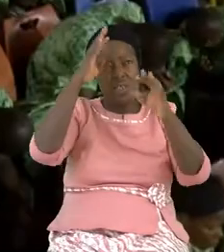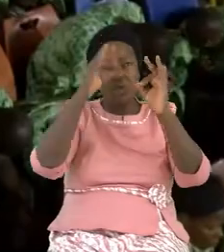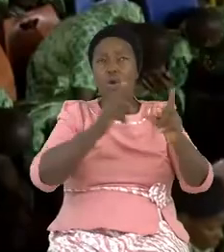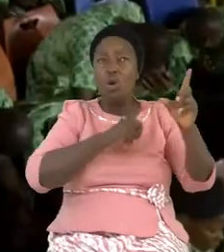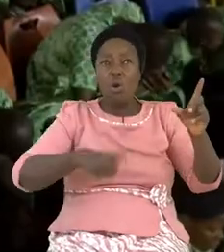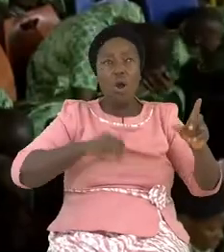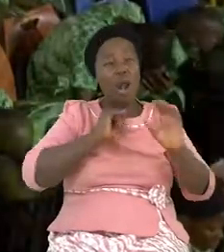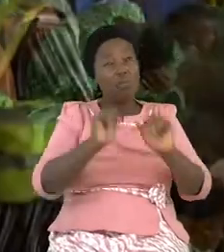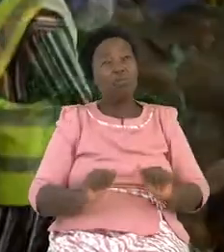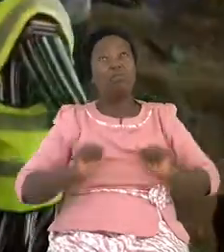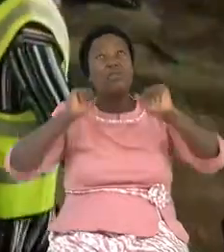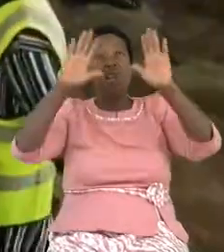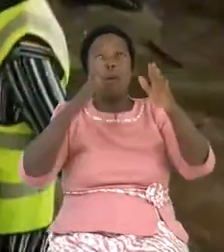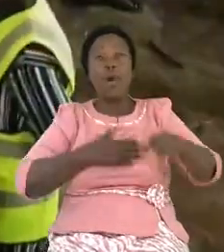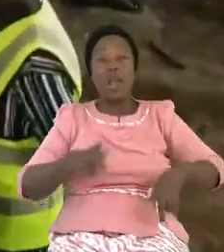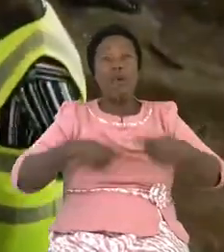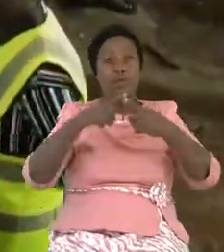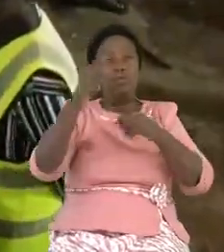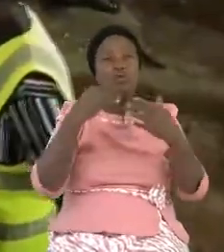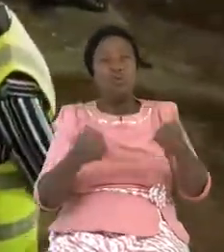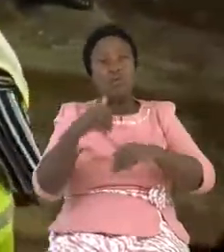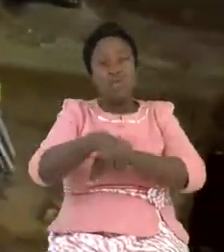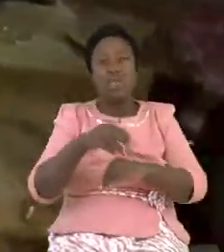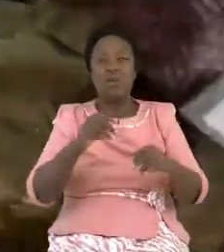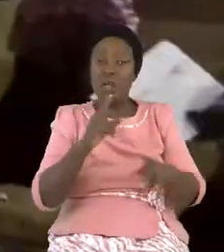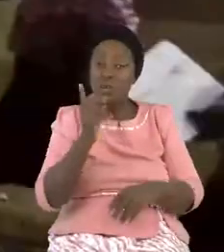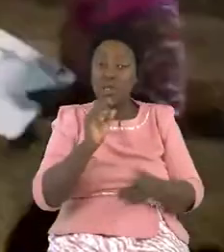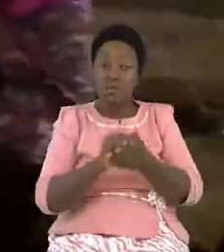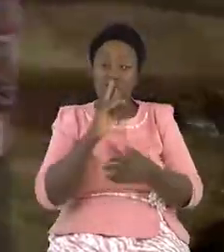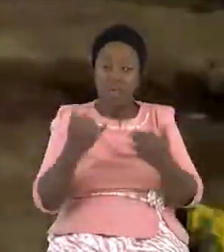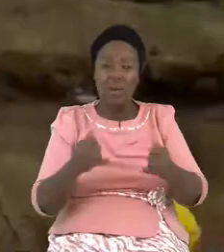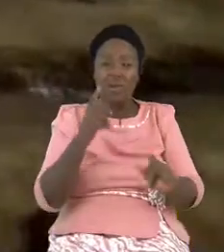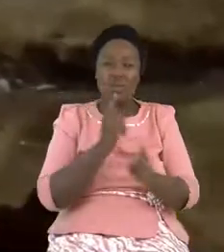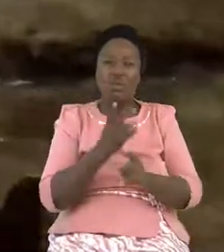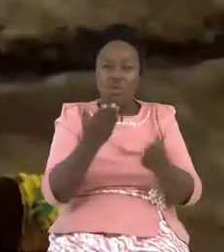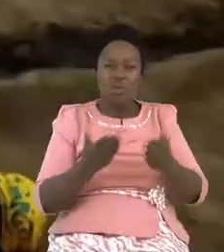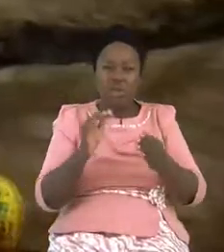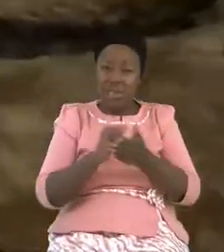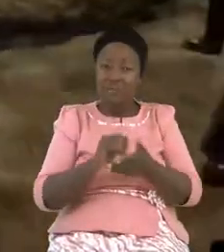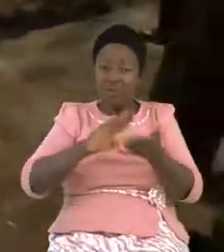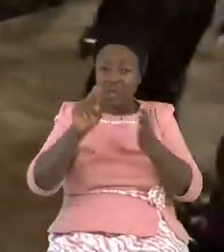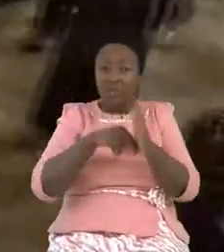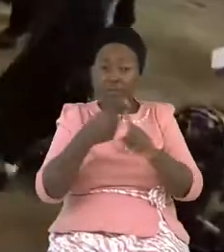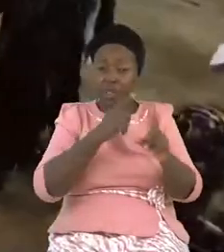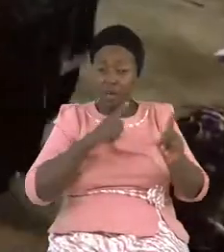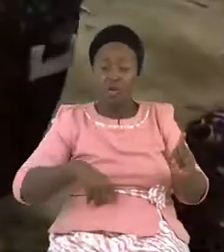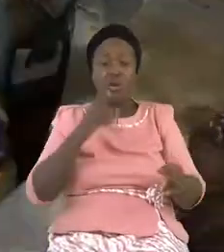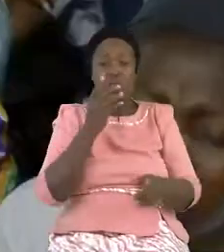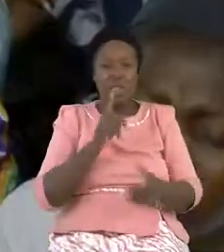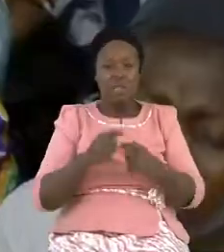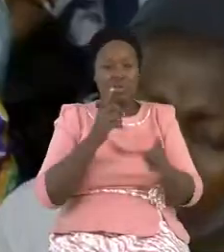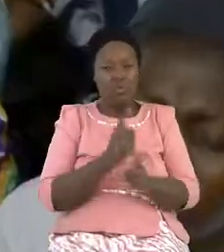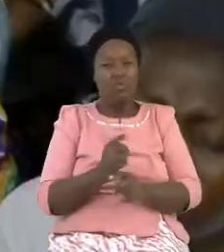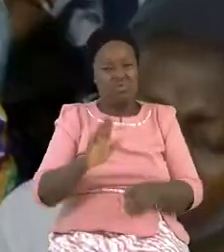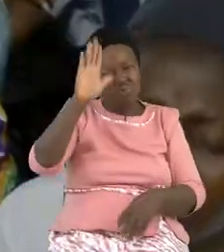In all dedication, I raise up that hand. Wherever you are there, you want that forgiveness of the Lord. The Lord is present there. And the